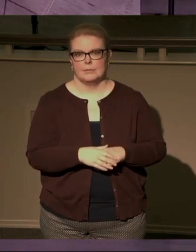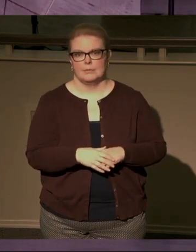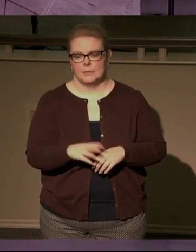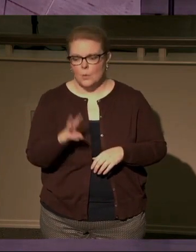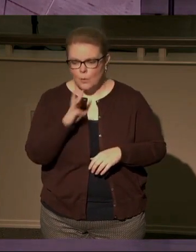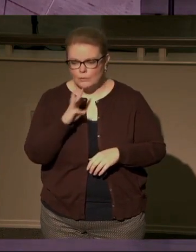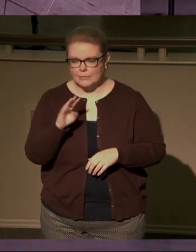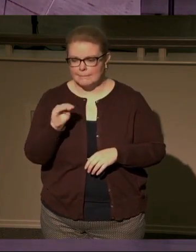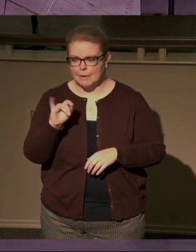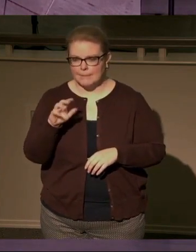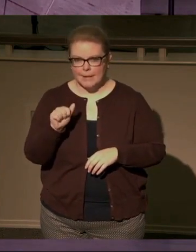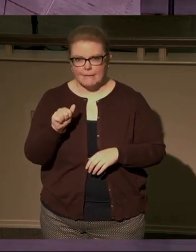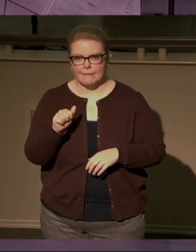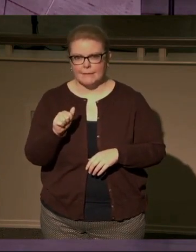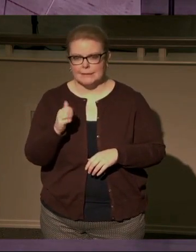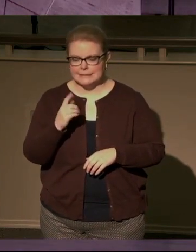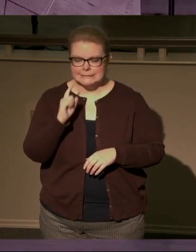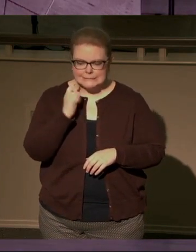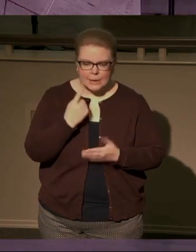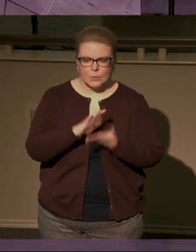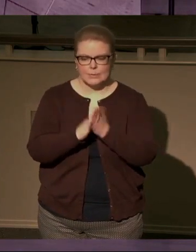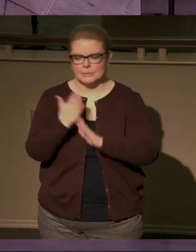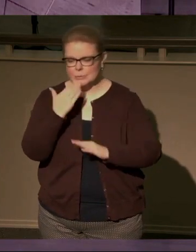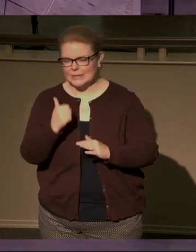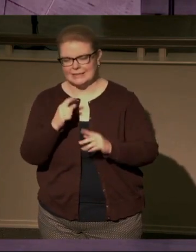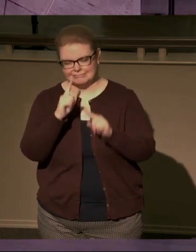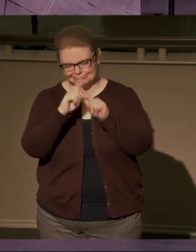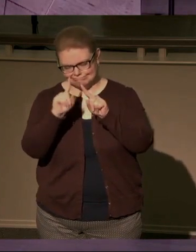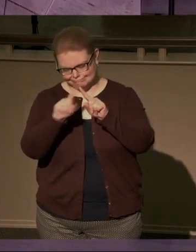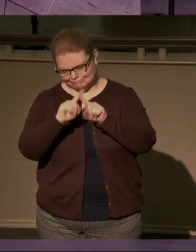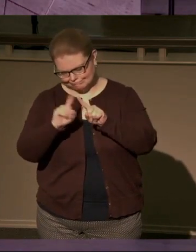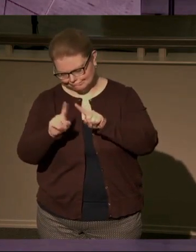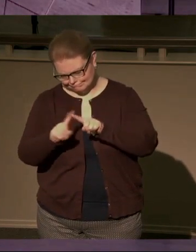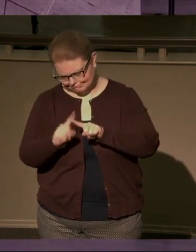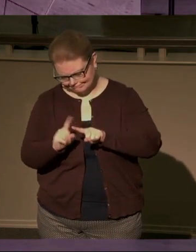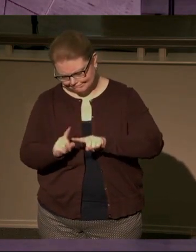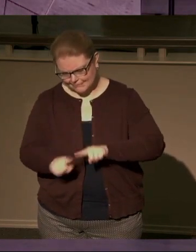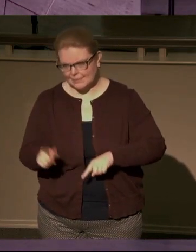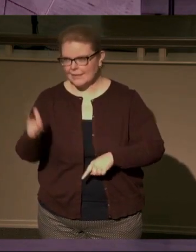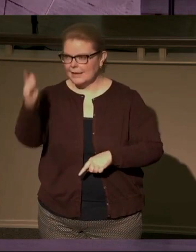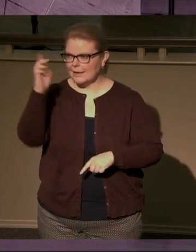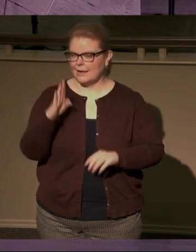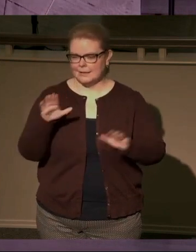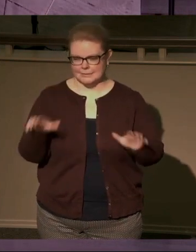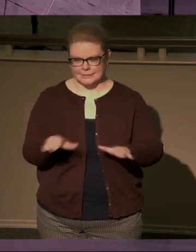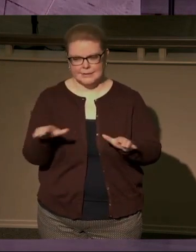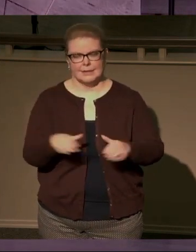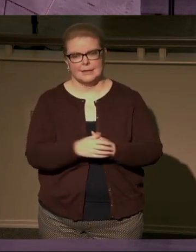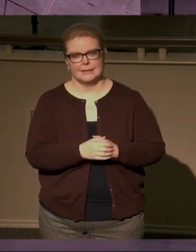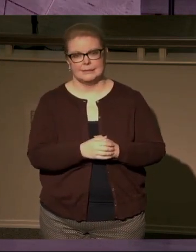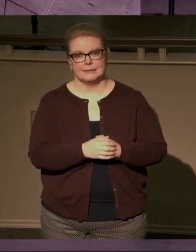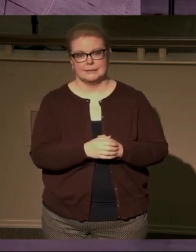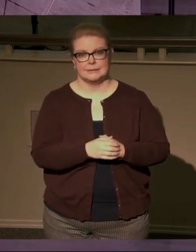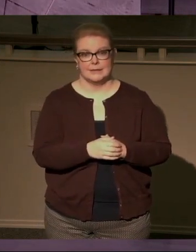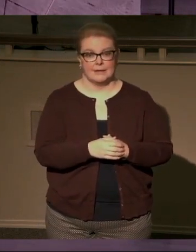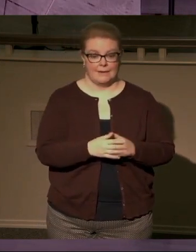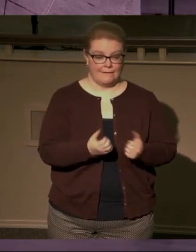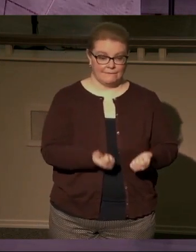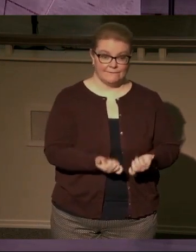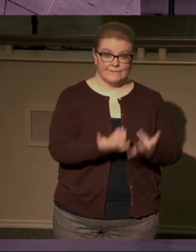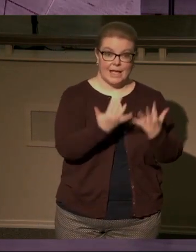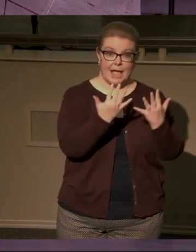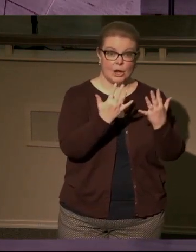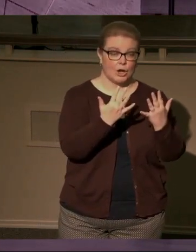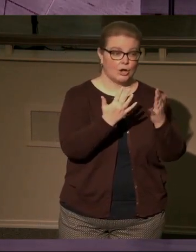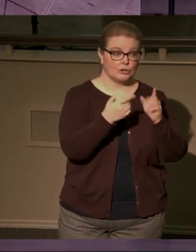were sour and made sweet. There's all these things that God does. There's a pillar of fire by night and a pillar